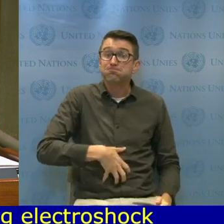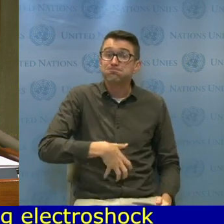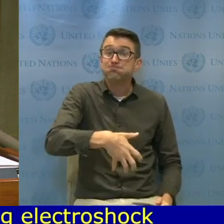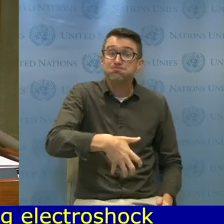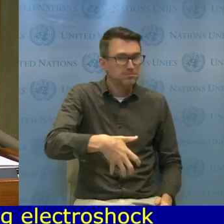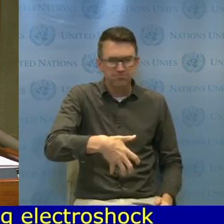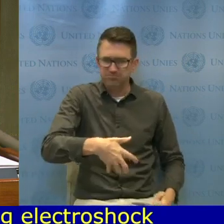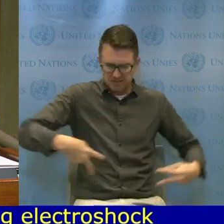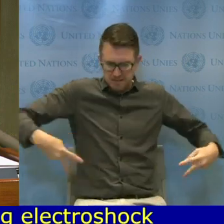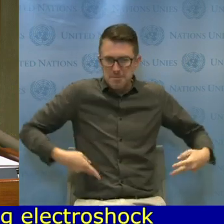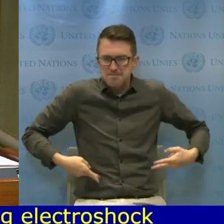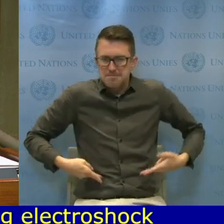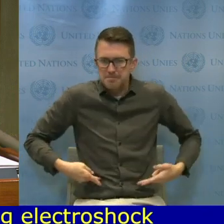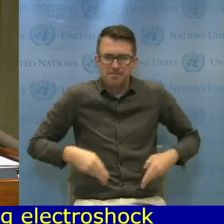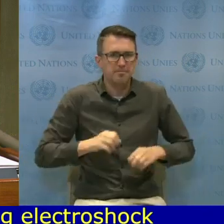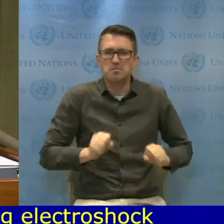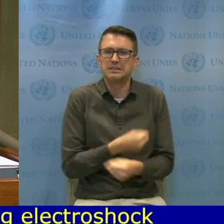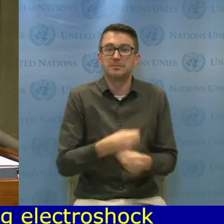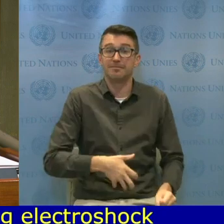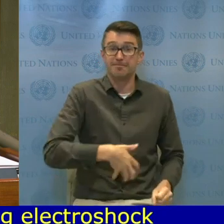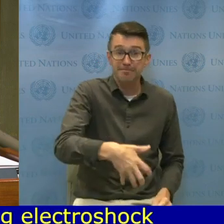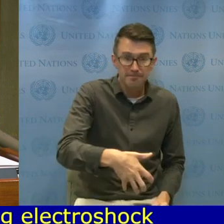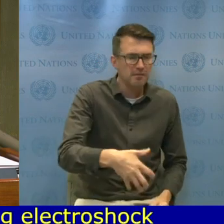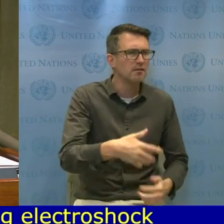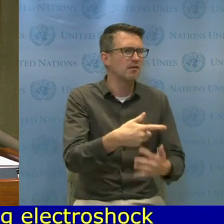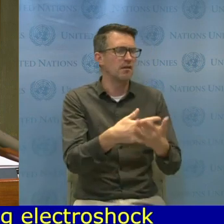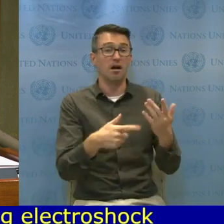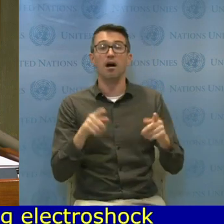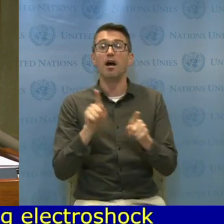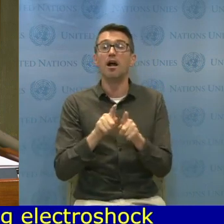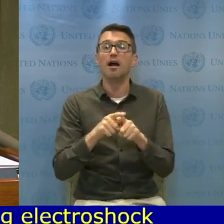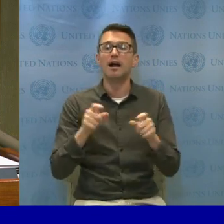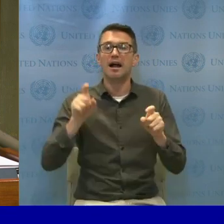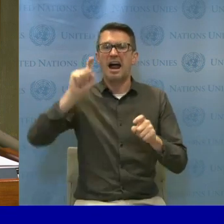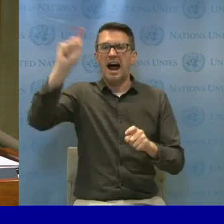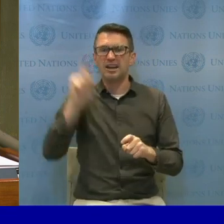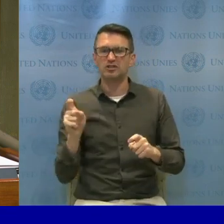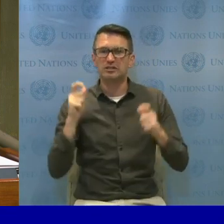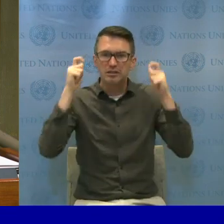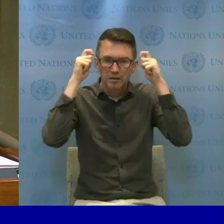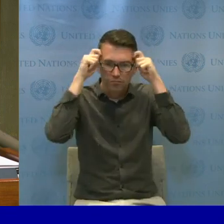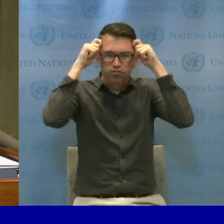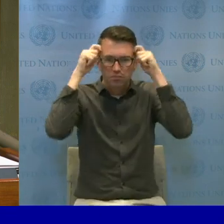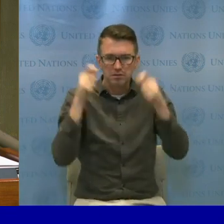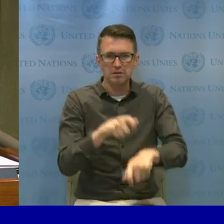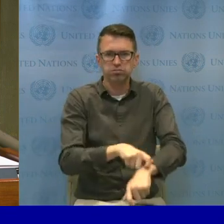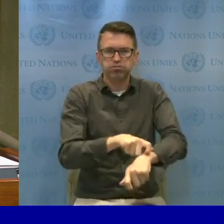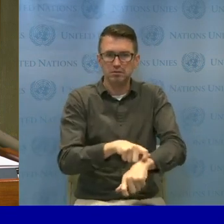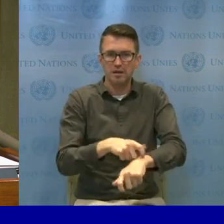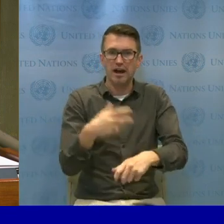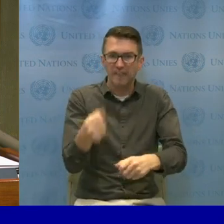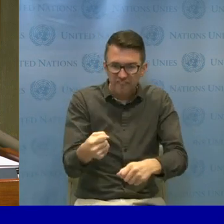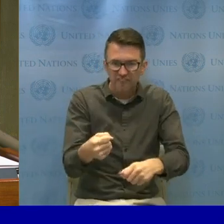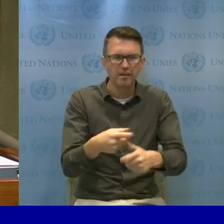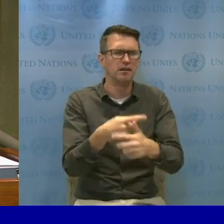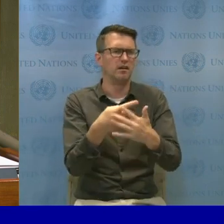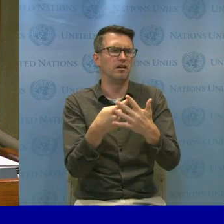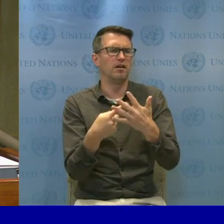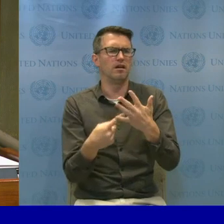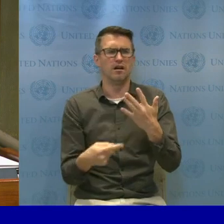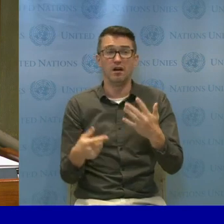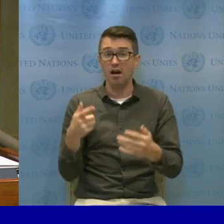420 people were injected with antipsychotic injections every 2 weeks. It is horrifying to see that